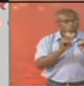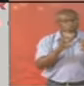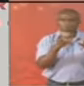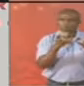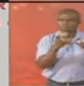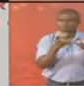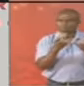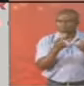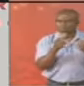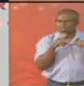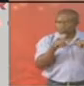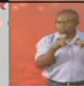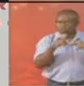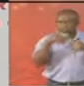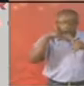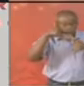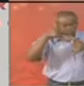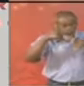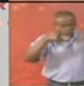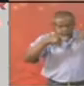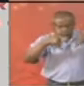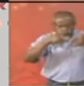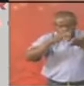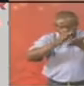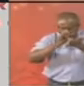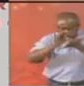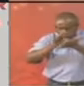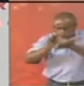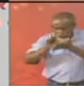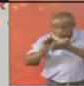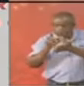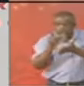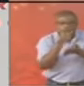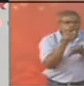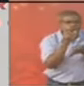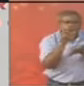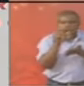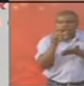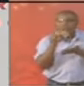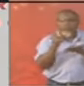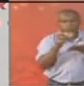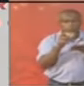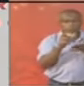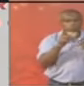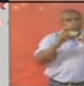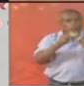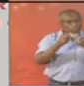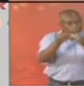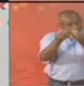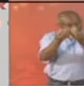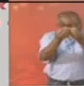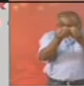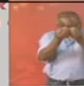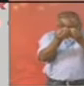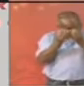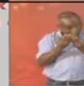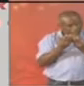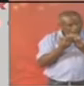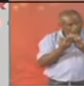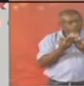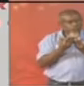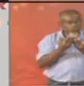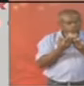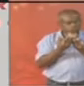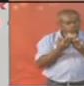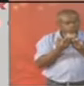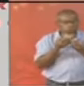smaller groups, it becomes even more vitally important that information on your potential exposures, your